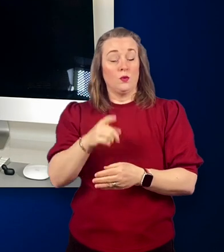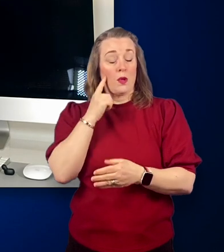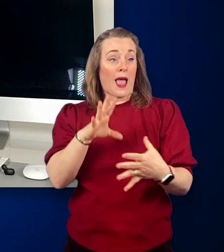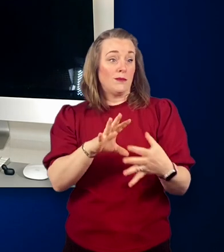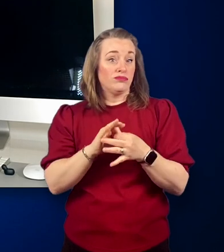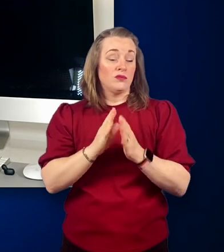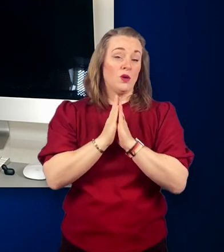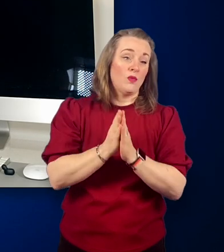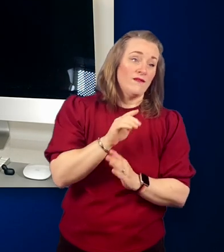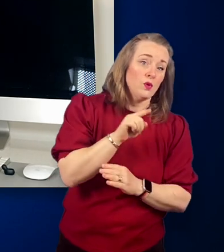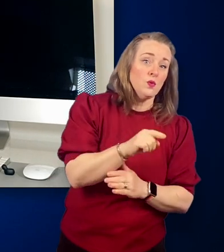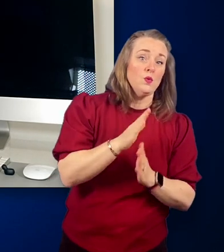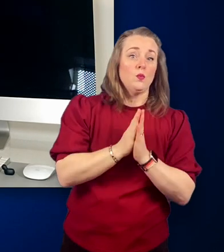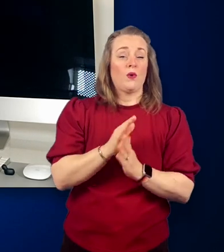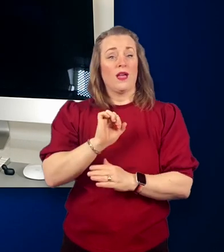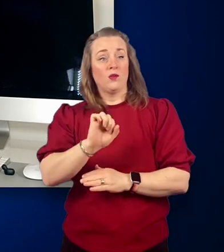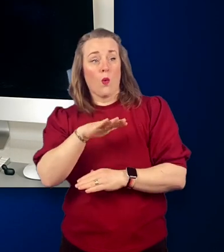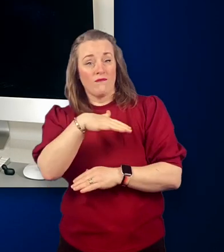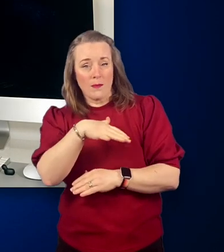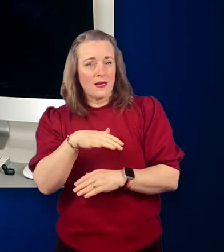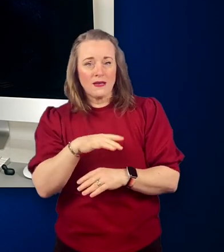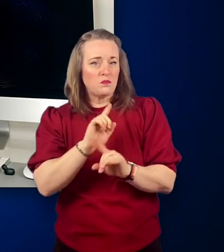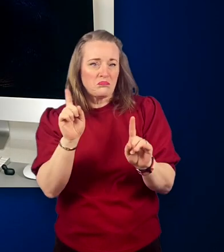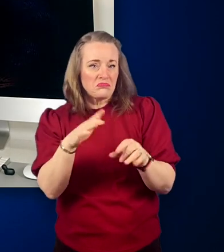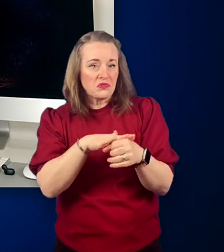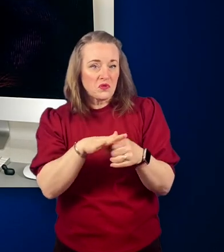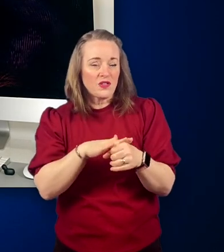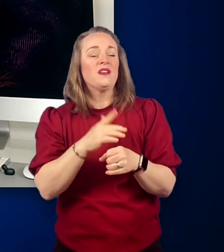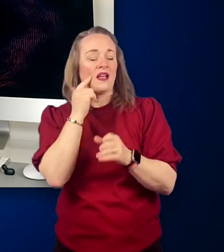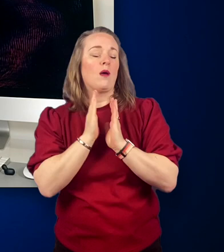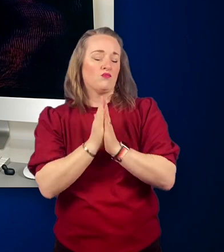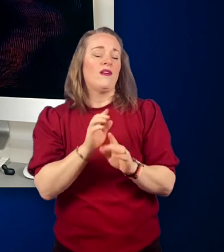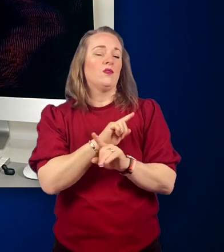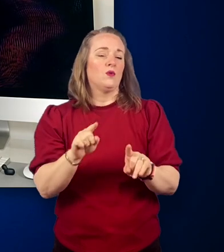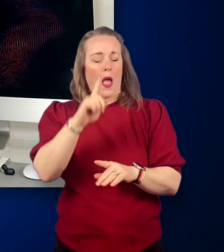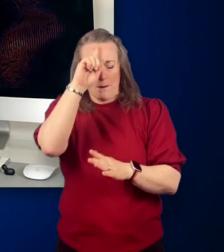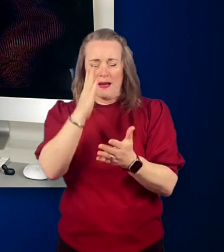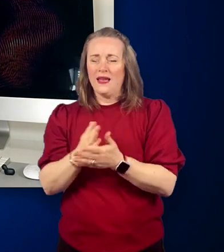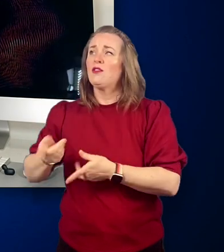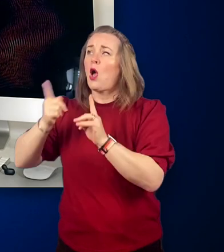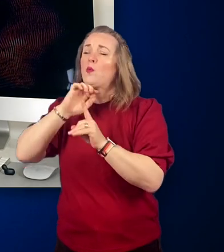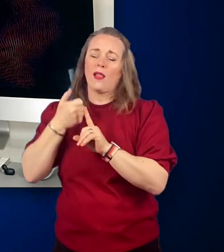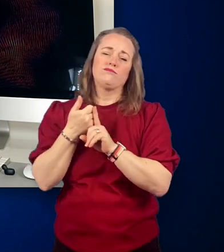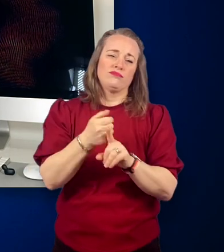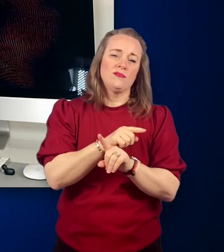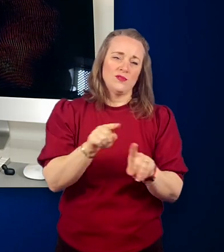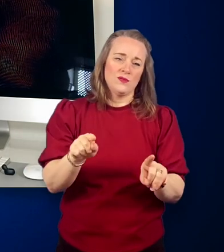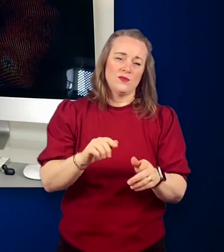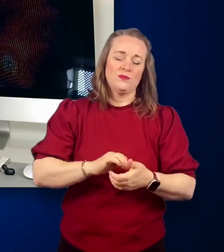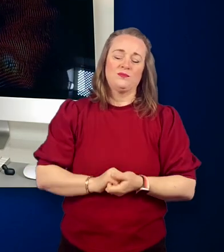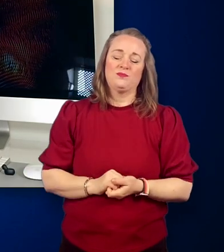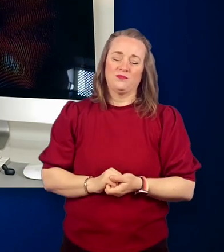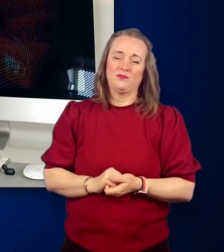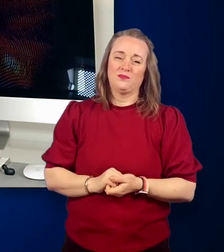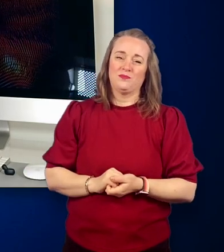family member, a colleague, whatever situation it is. I believe God will come through for you as you join them. I pray